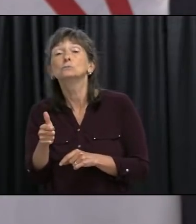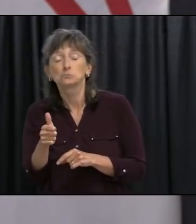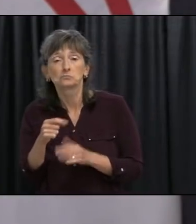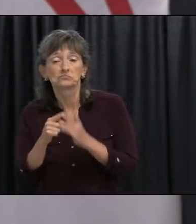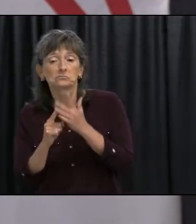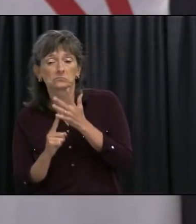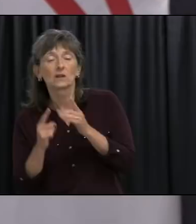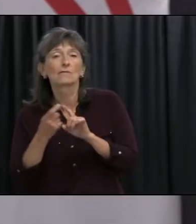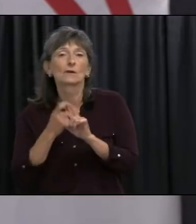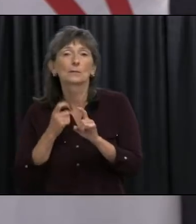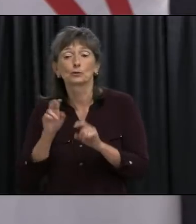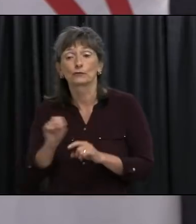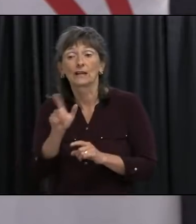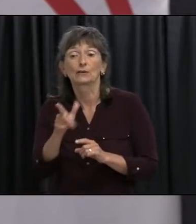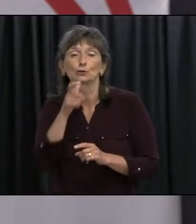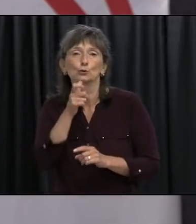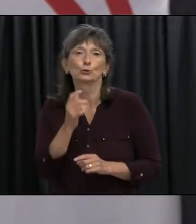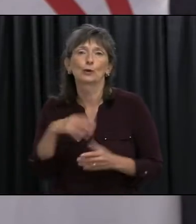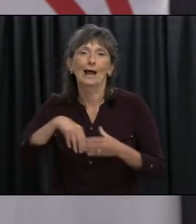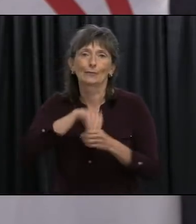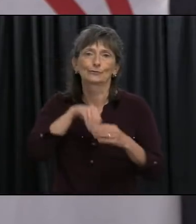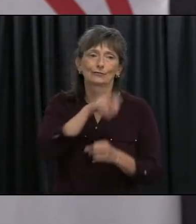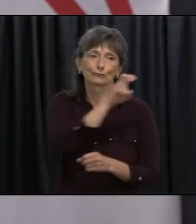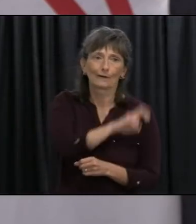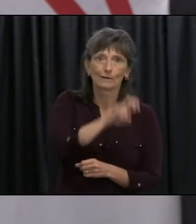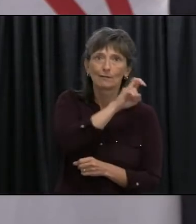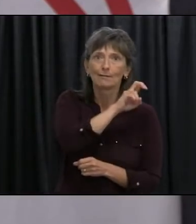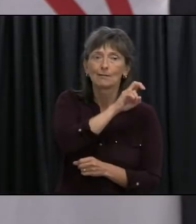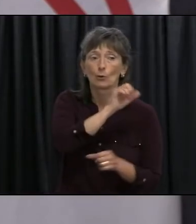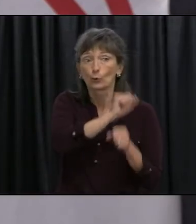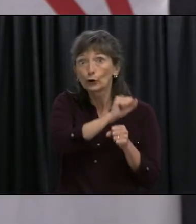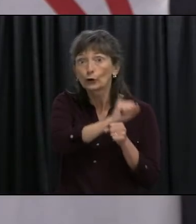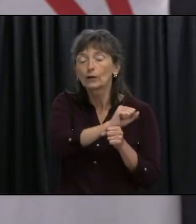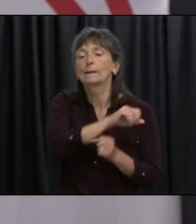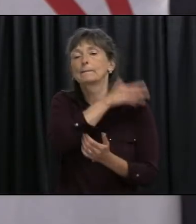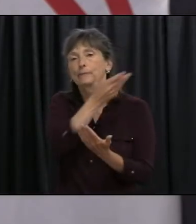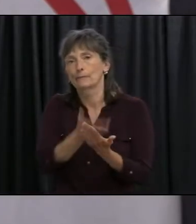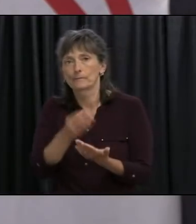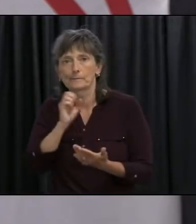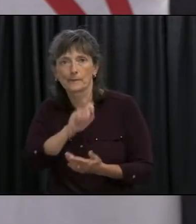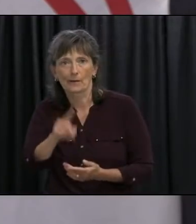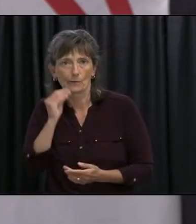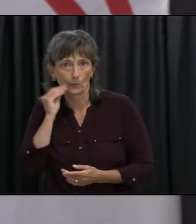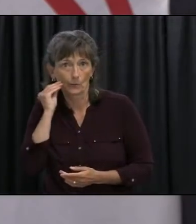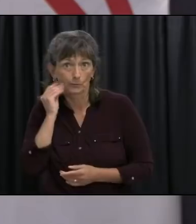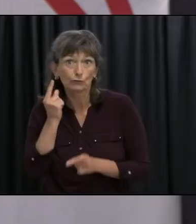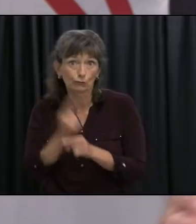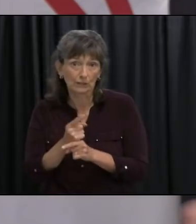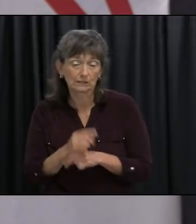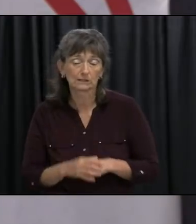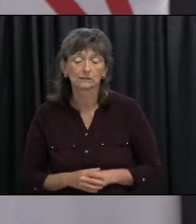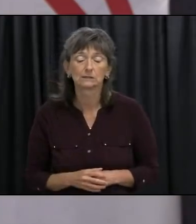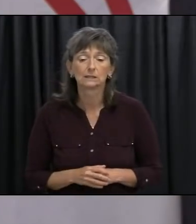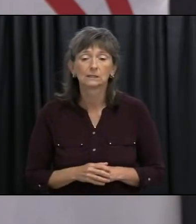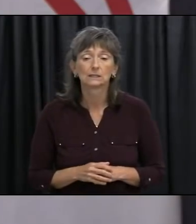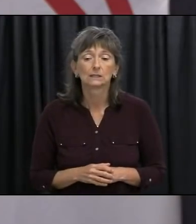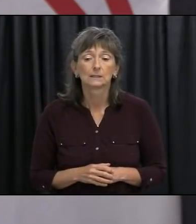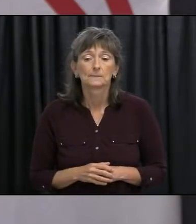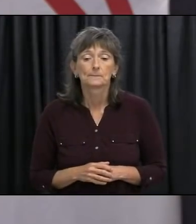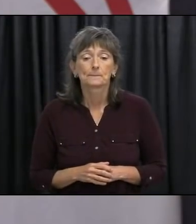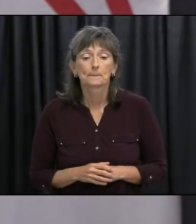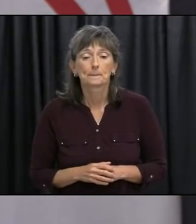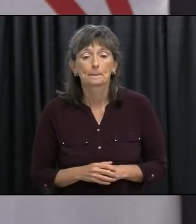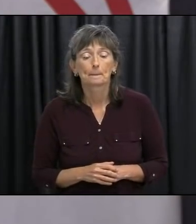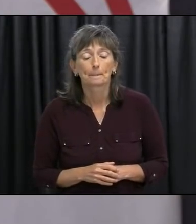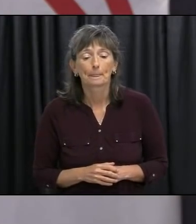that that we've come up with that has happened, that's the case. So you could see someone who lives in our province, they return